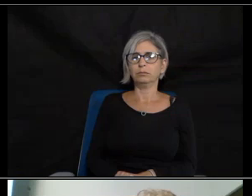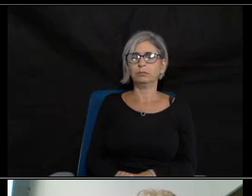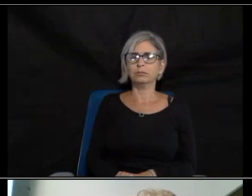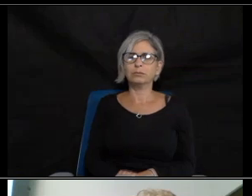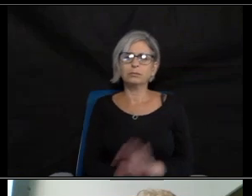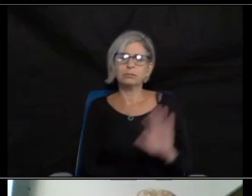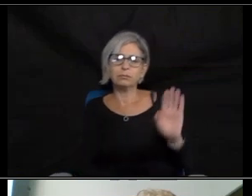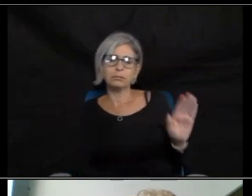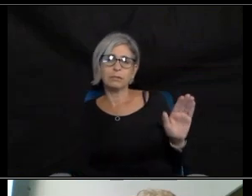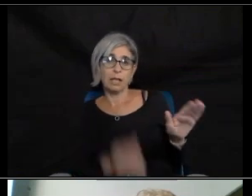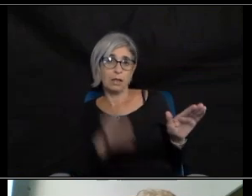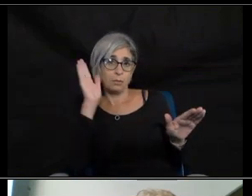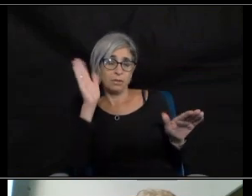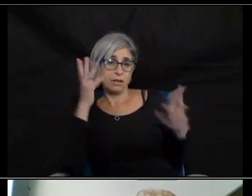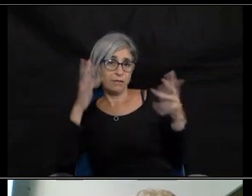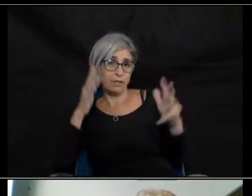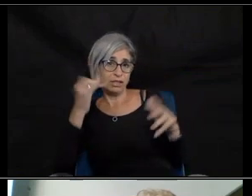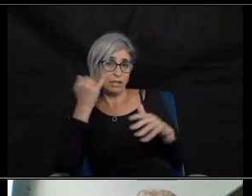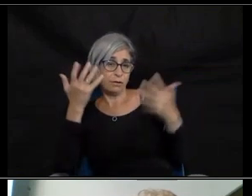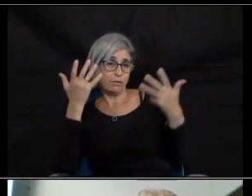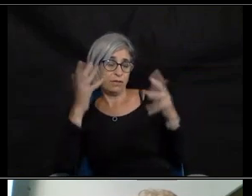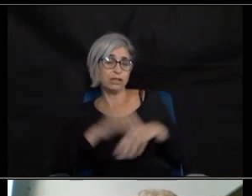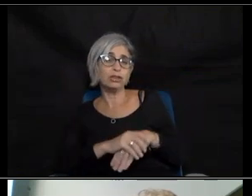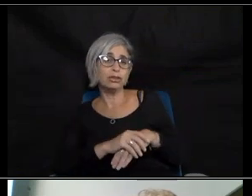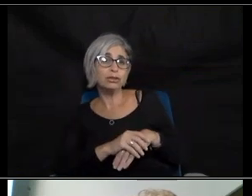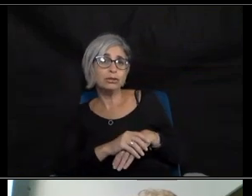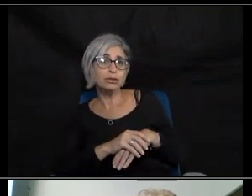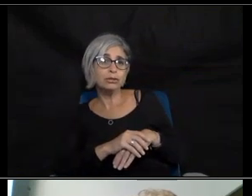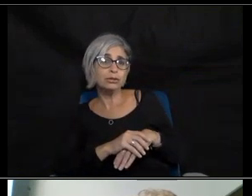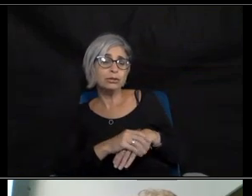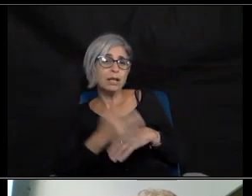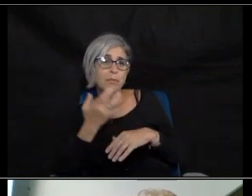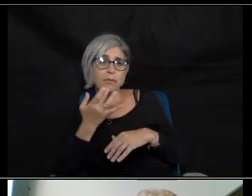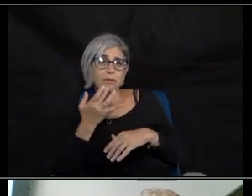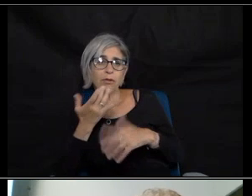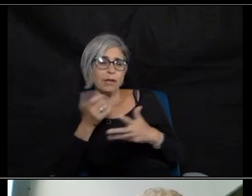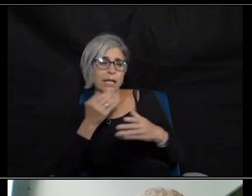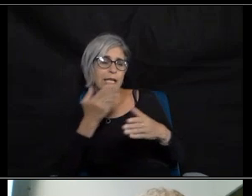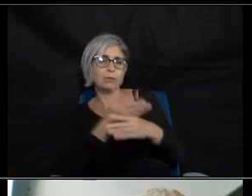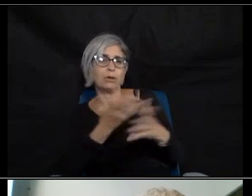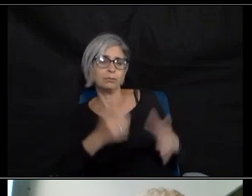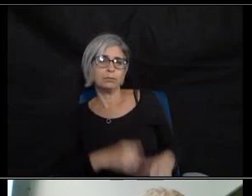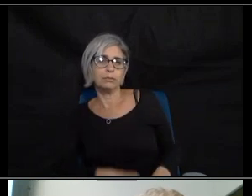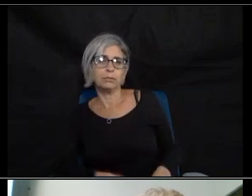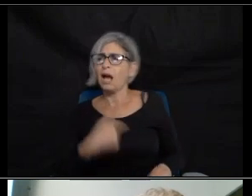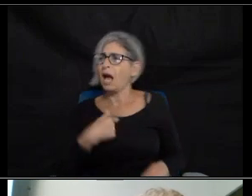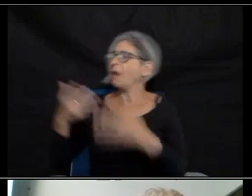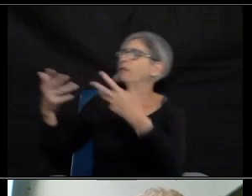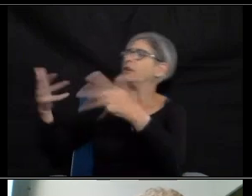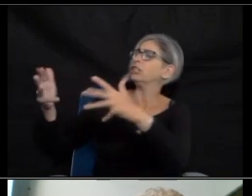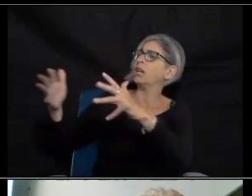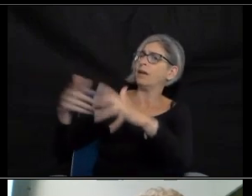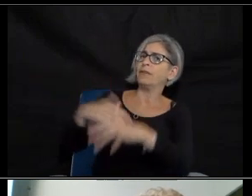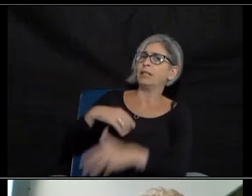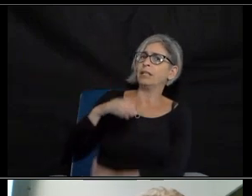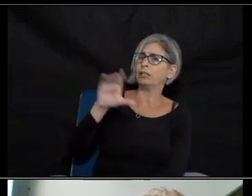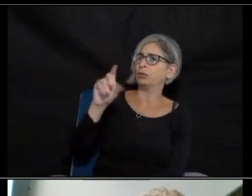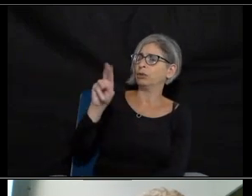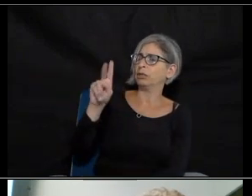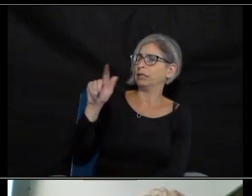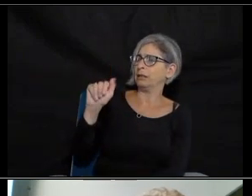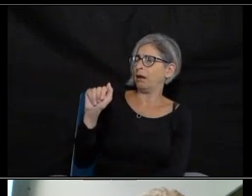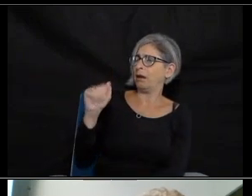Is the presenter finished? I'll just wait till he's finished because I'd rather not. Okay. I'm finished, Christina, if you